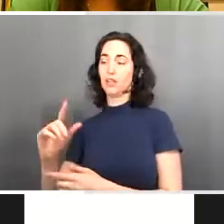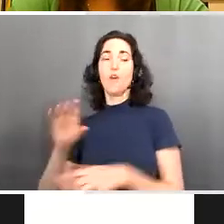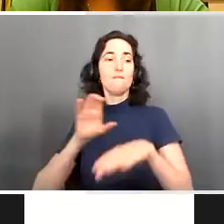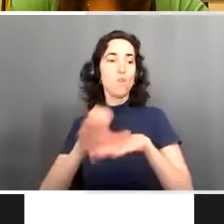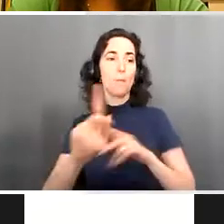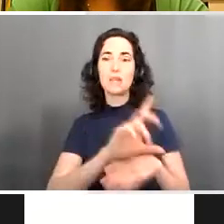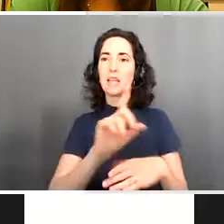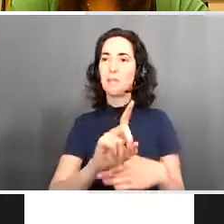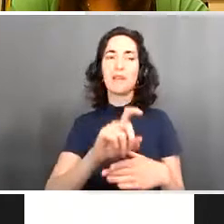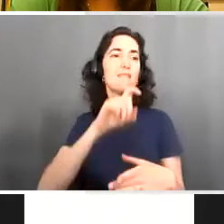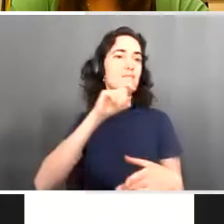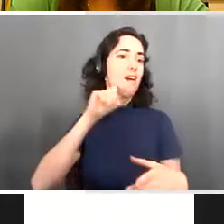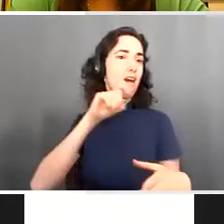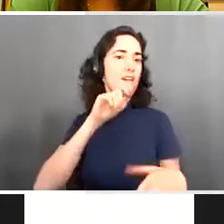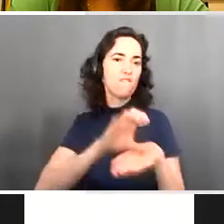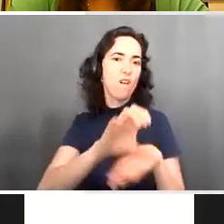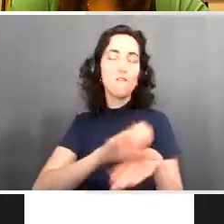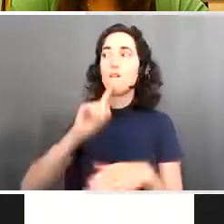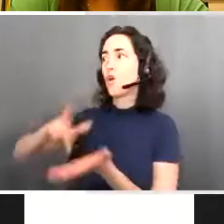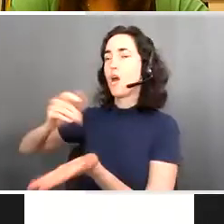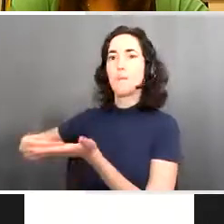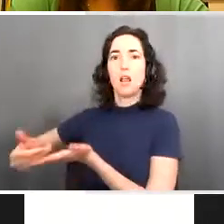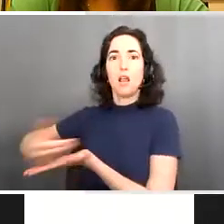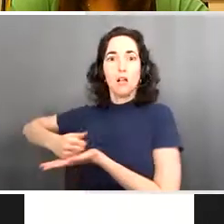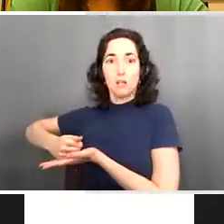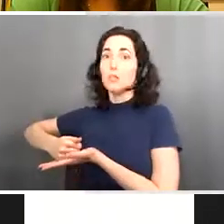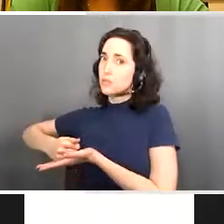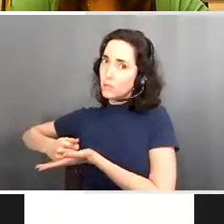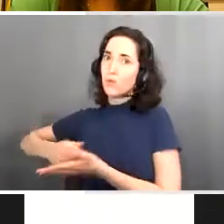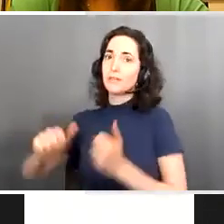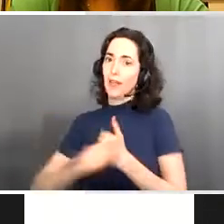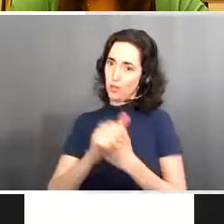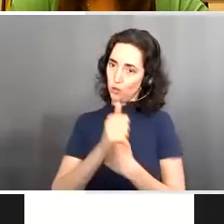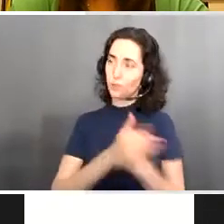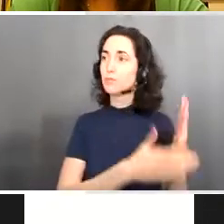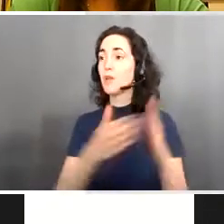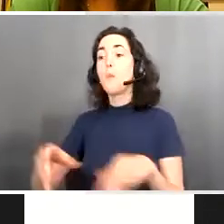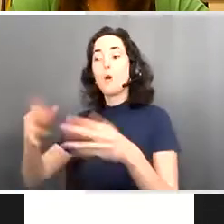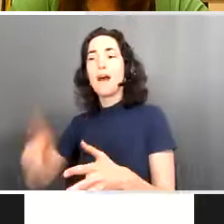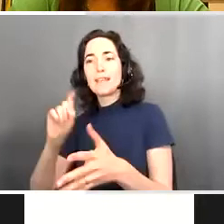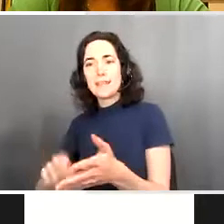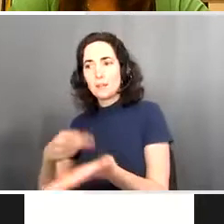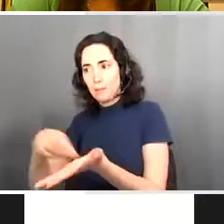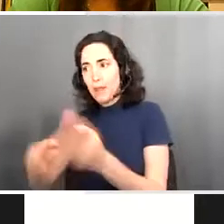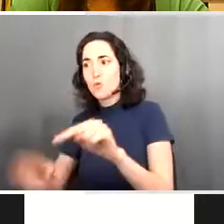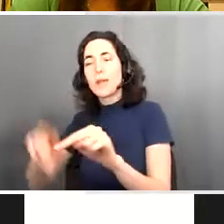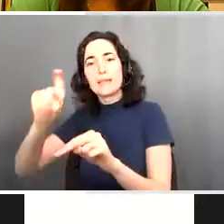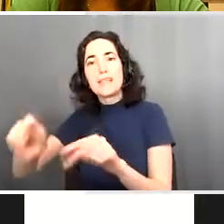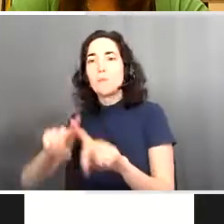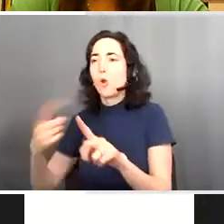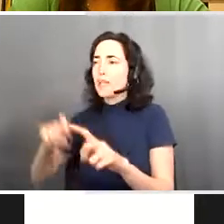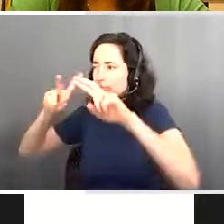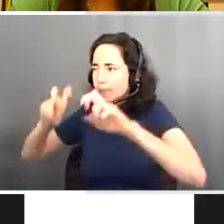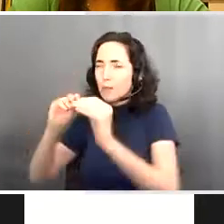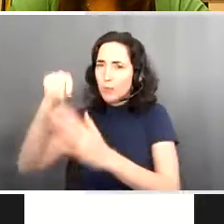addressed, that the providers do need a rate, but we need, to sparse out some details, and that there